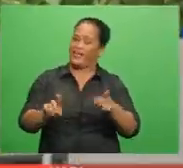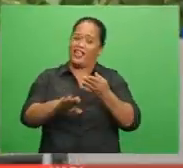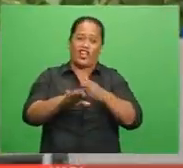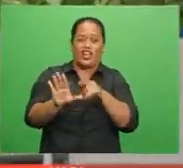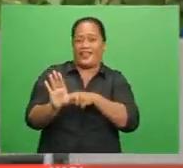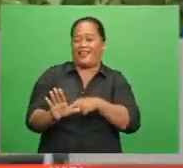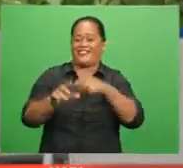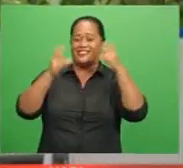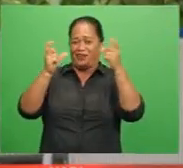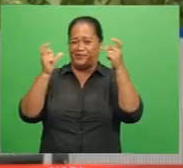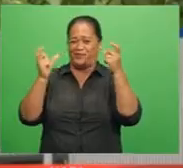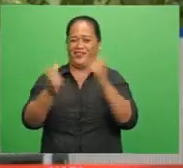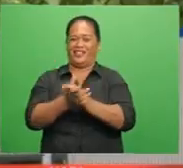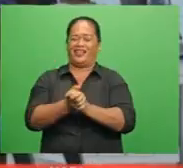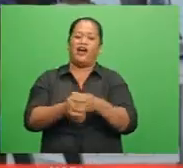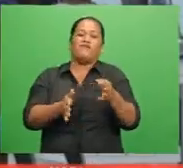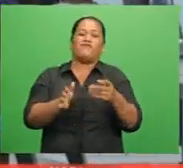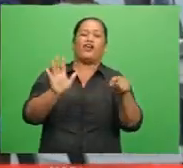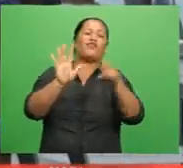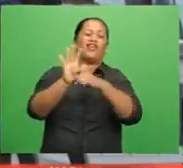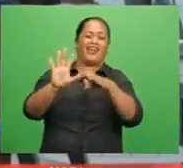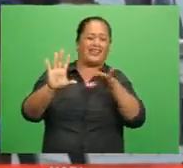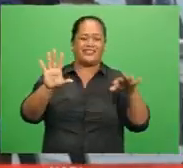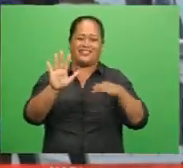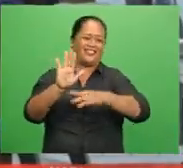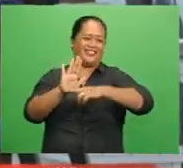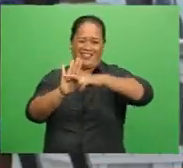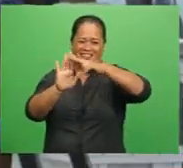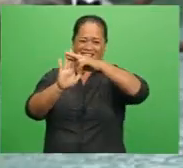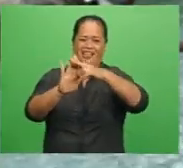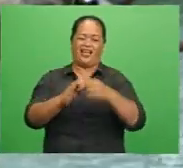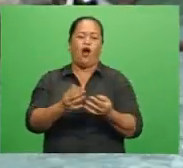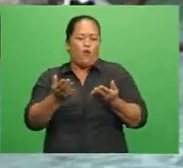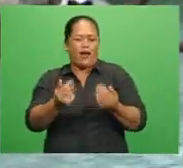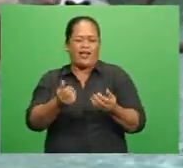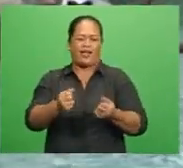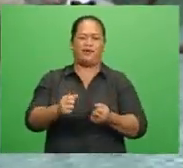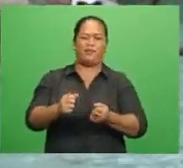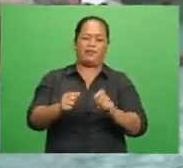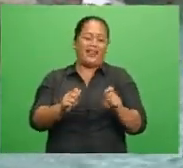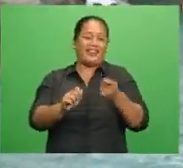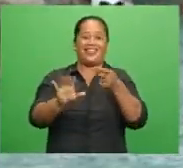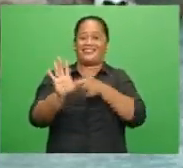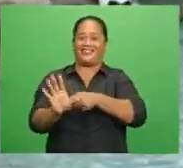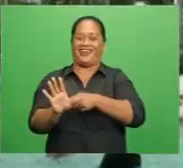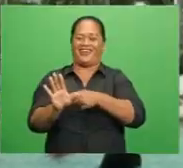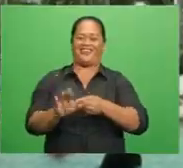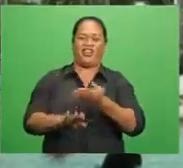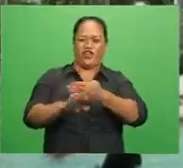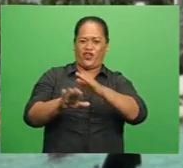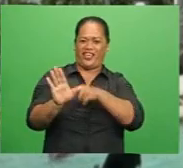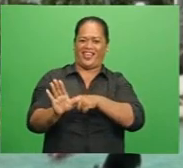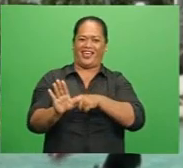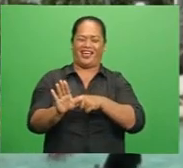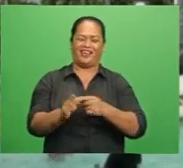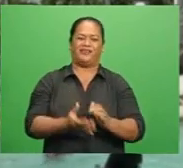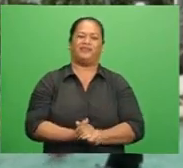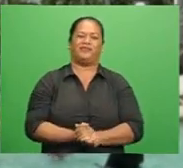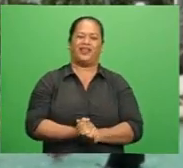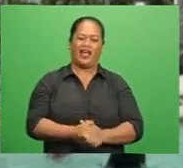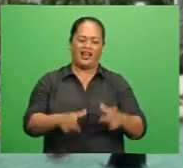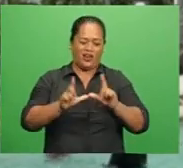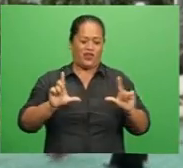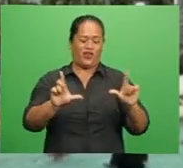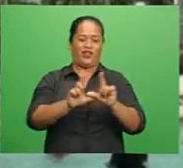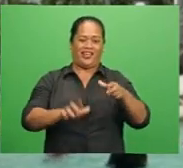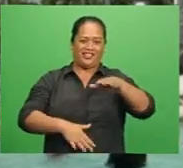for the Radisson Blue Resort as they'll be welcoming 2021 with local guests tonight. The New Year's Eve, I think, is going